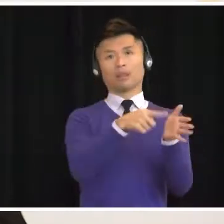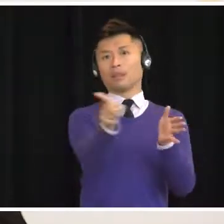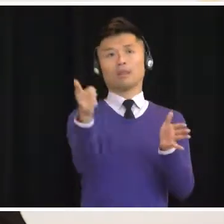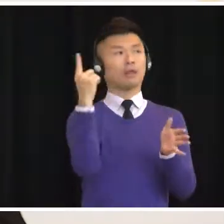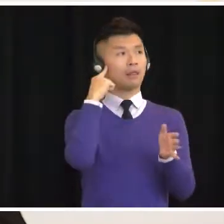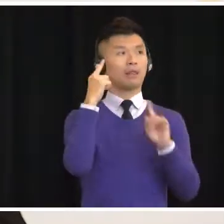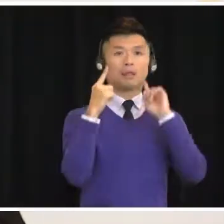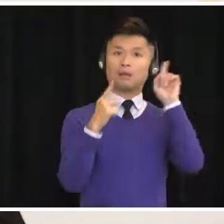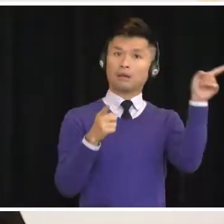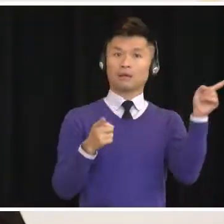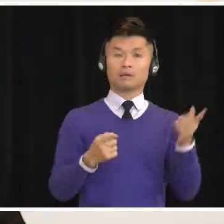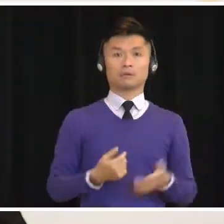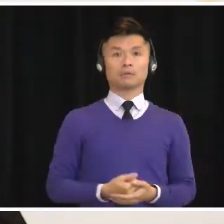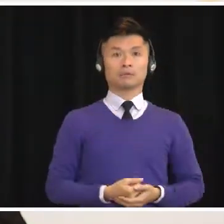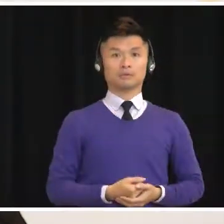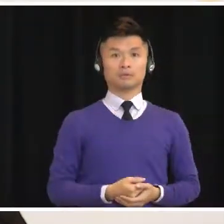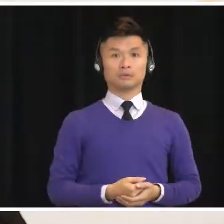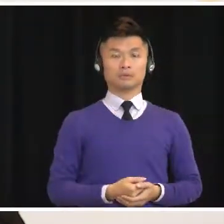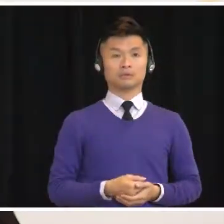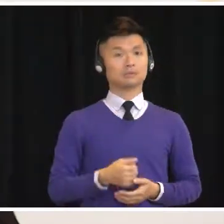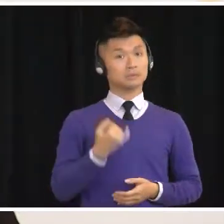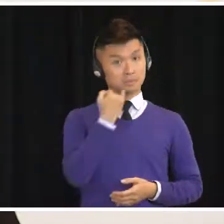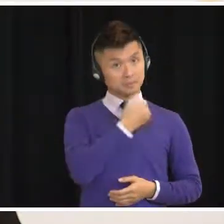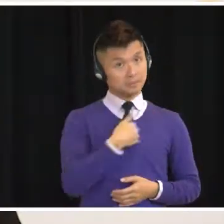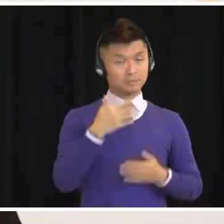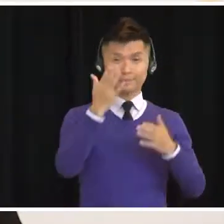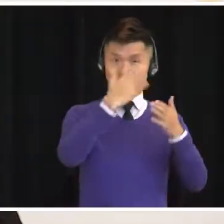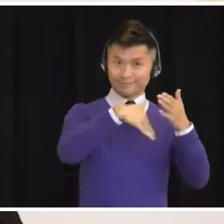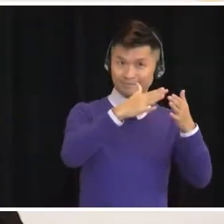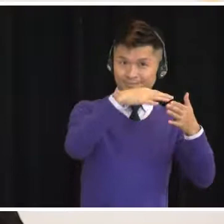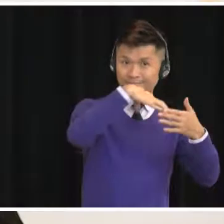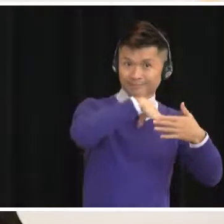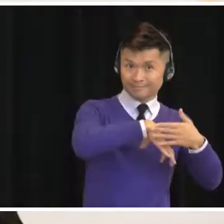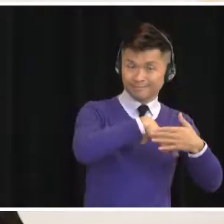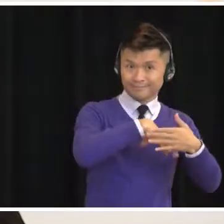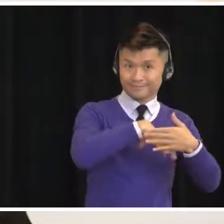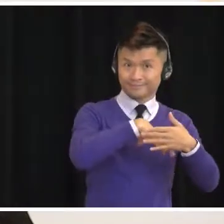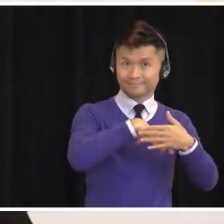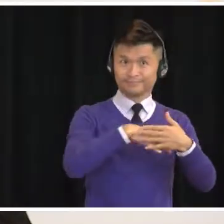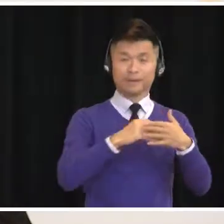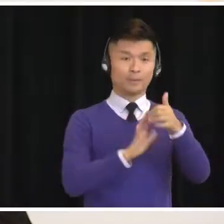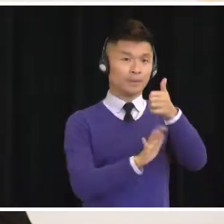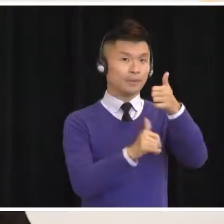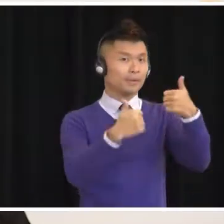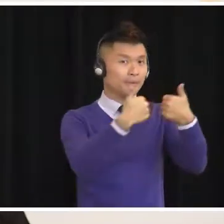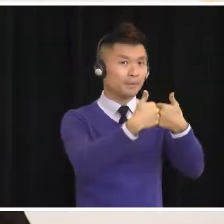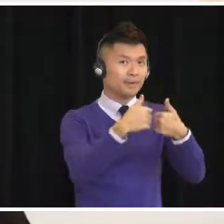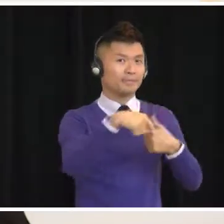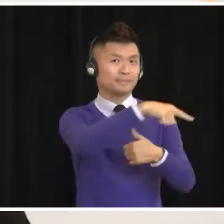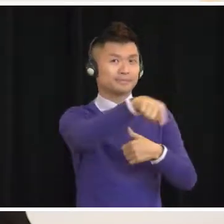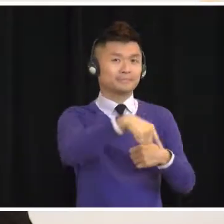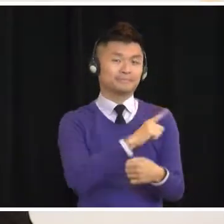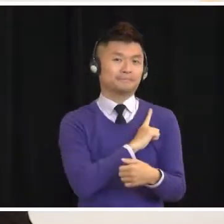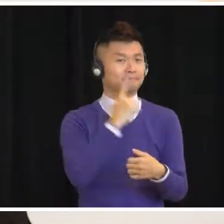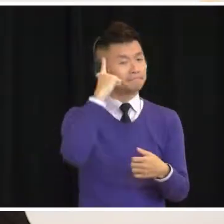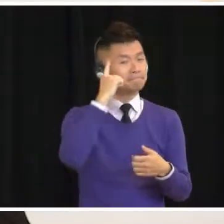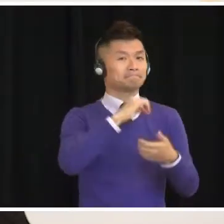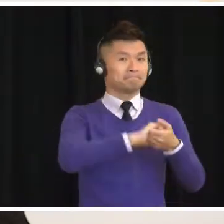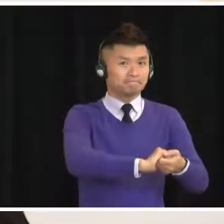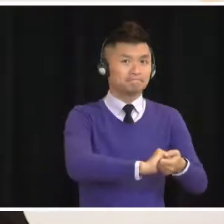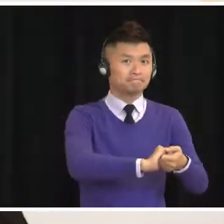on punishment, the ratio of students from the